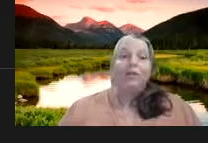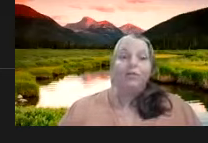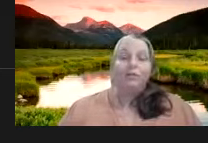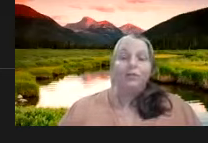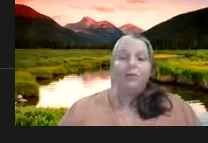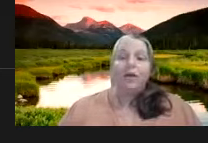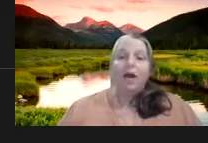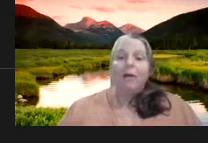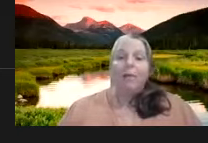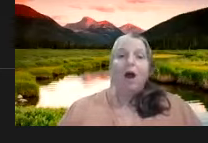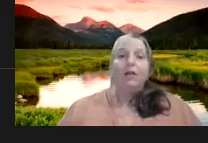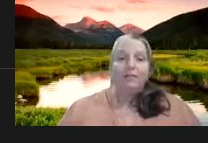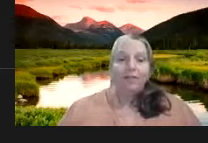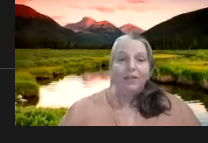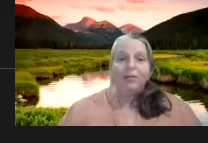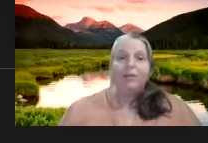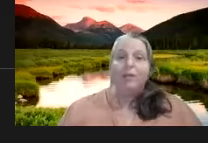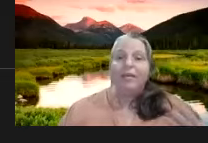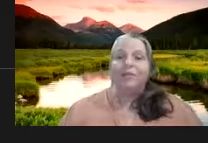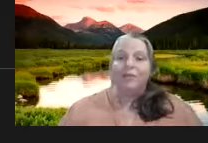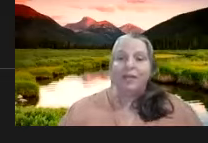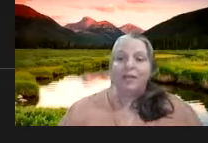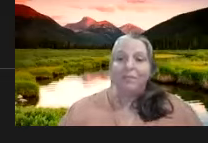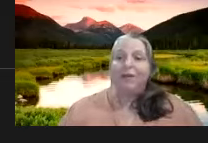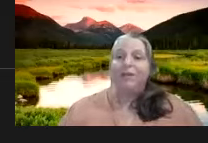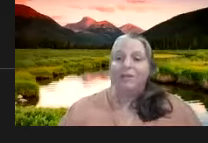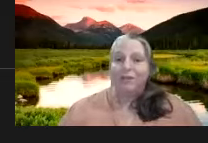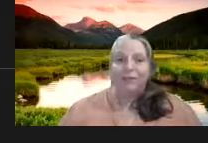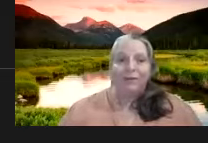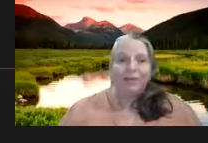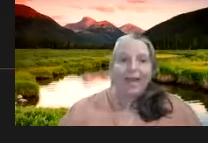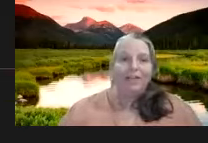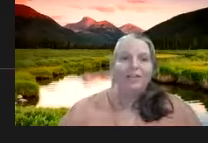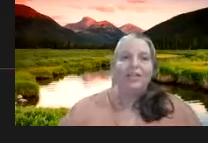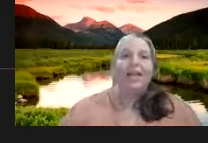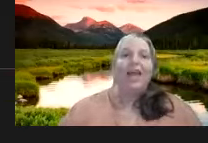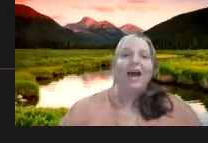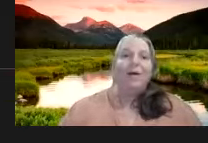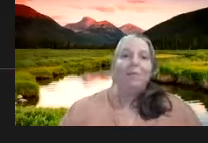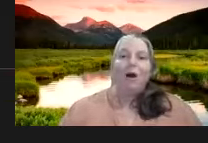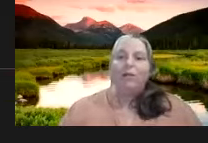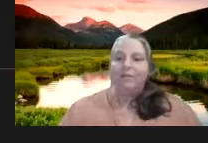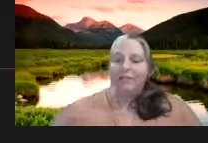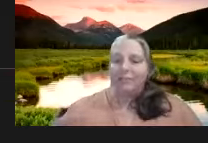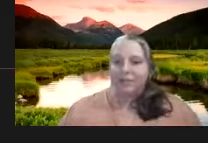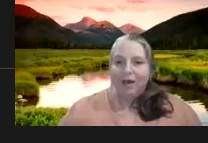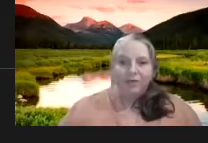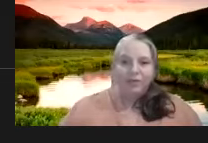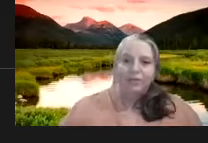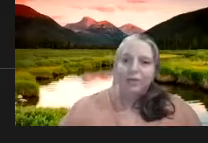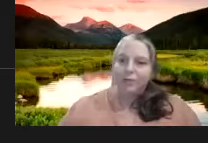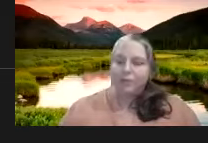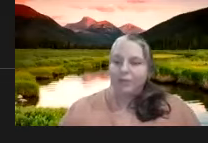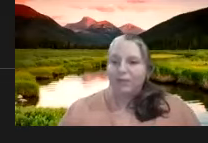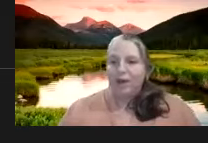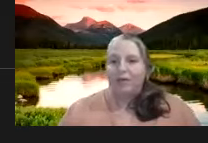how do you do all of this was making sure that the barriers for communication, all of these mental health